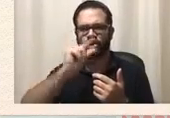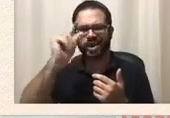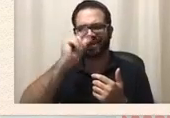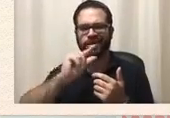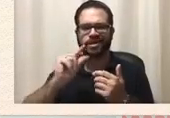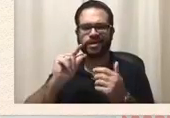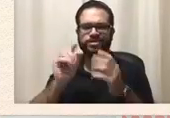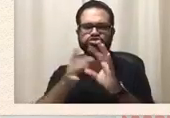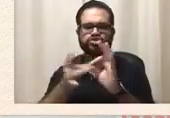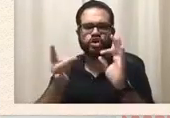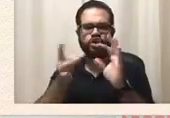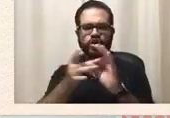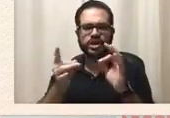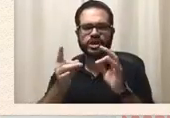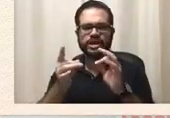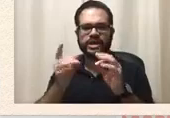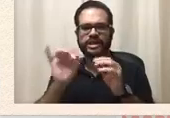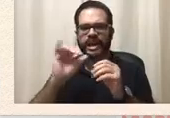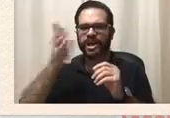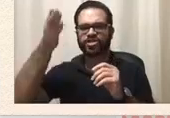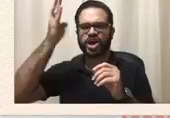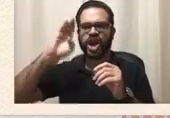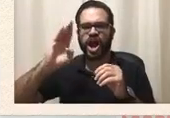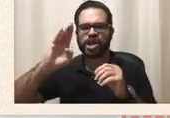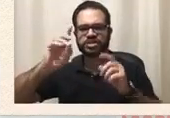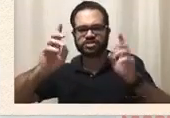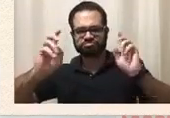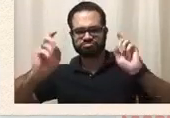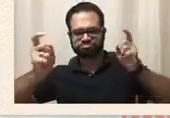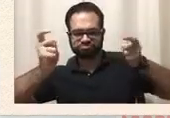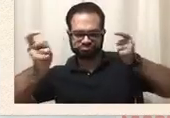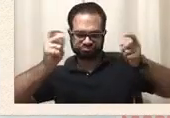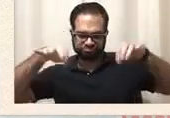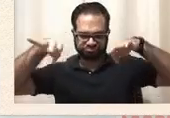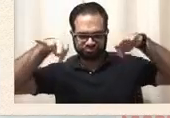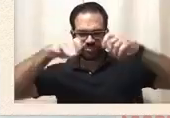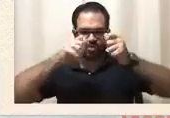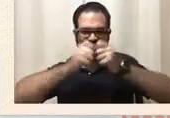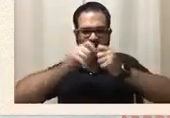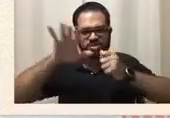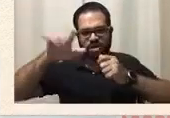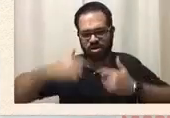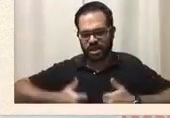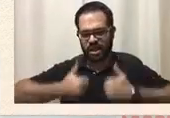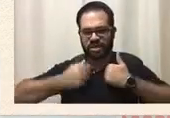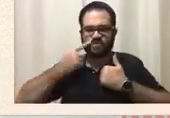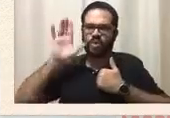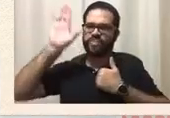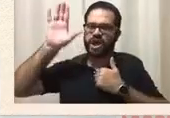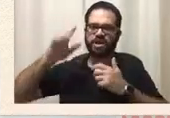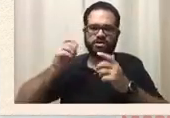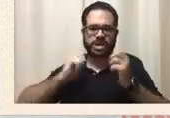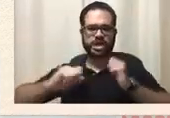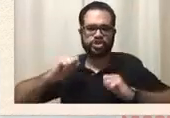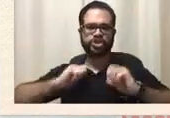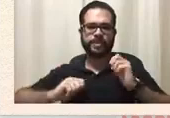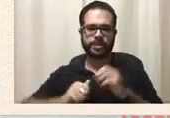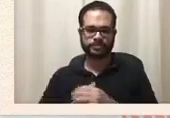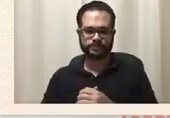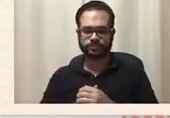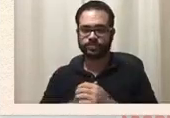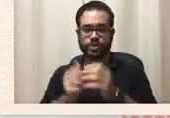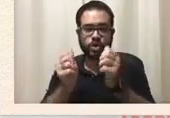with the mortal lives for their own entertainment. Without warning, one of the